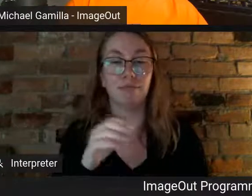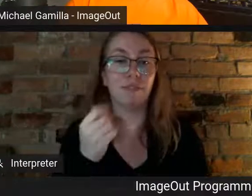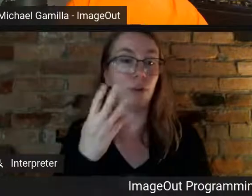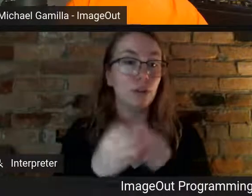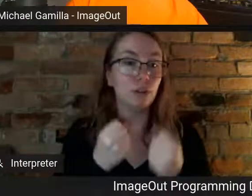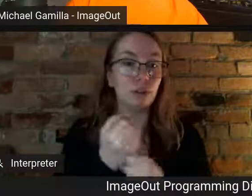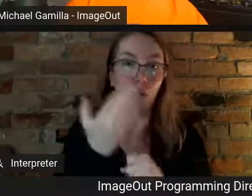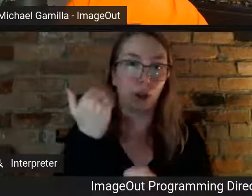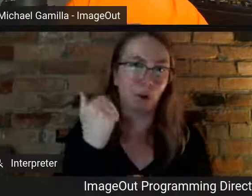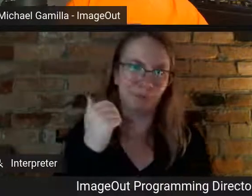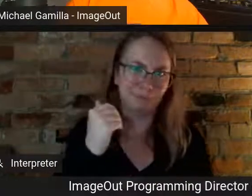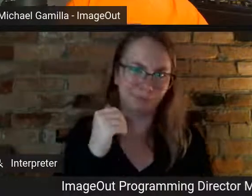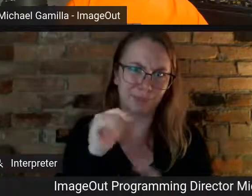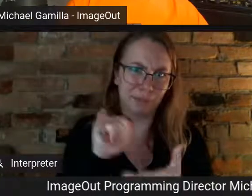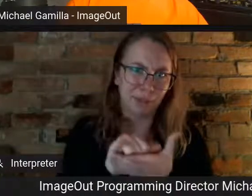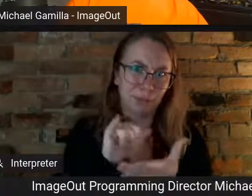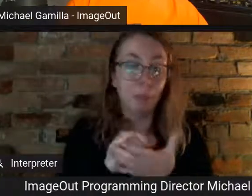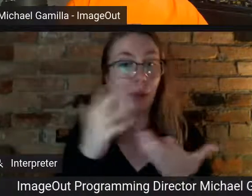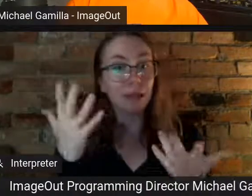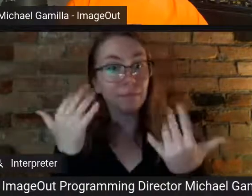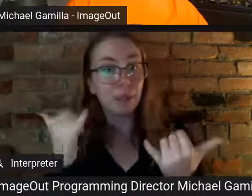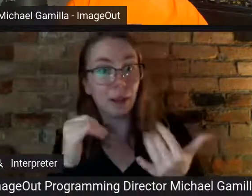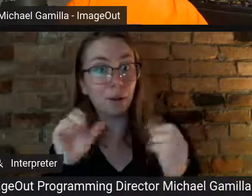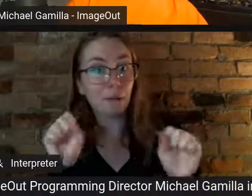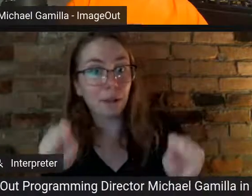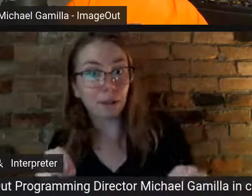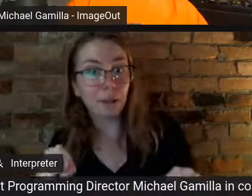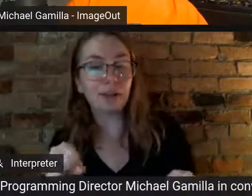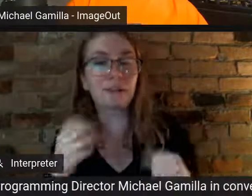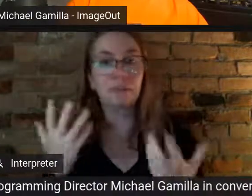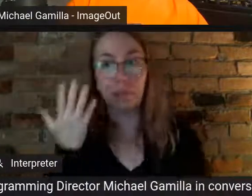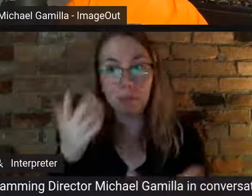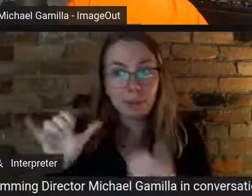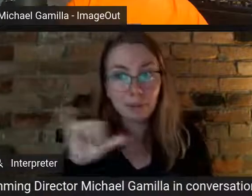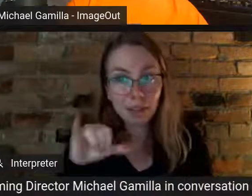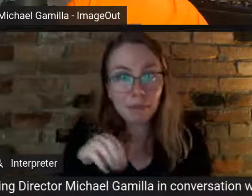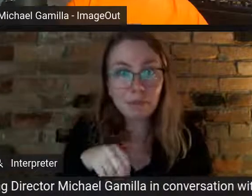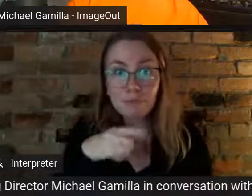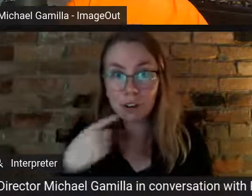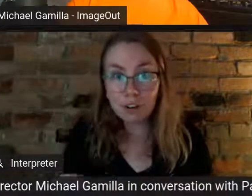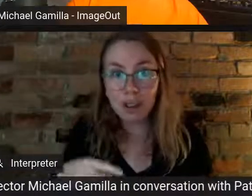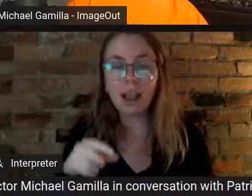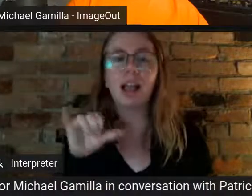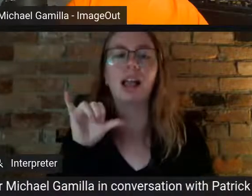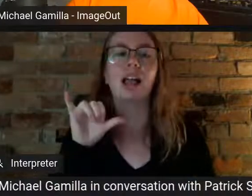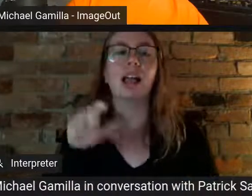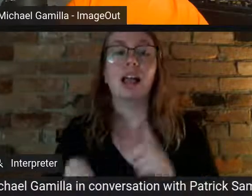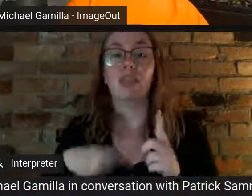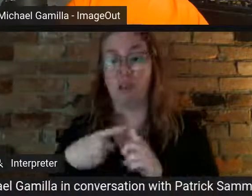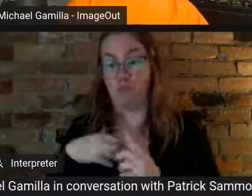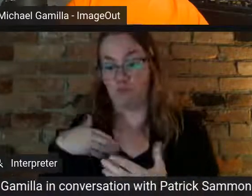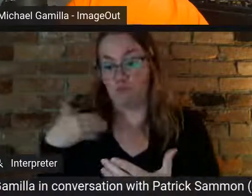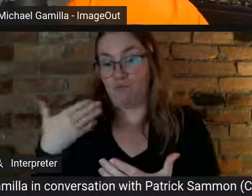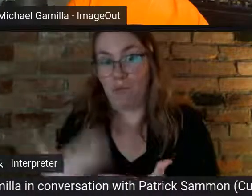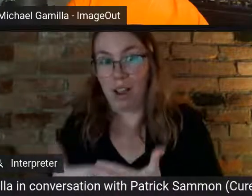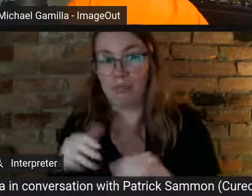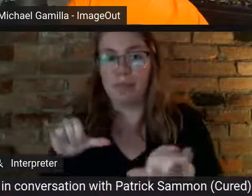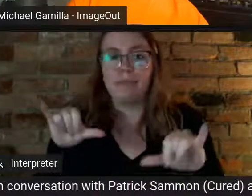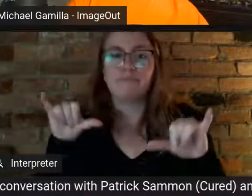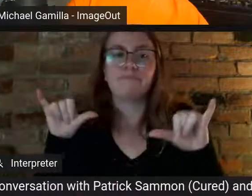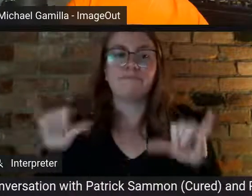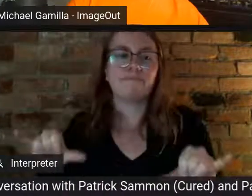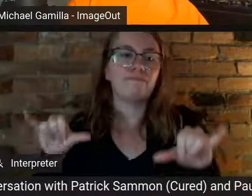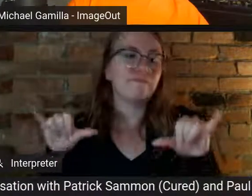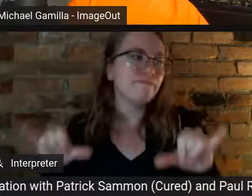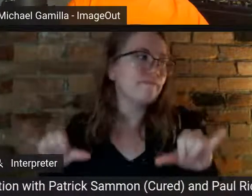are. Maybe this will happen for you in Russia. And I think very quickly we realized that we were in different worlds,